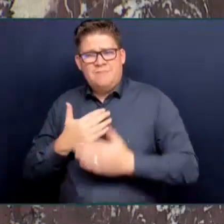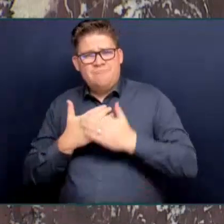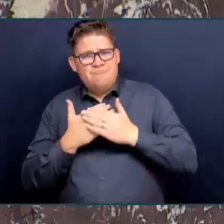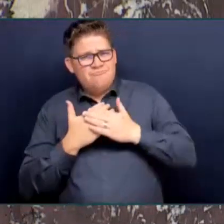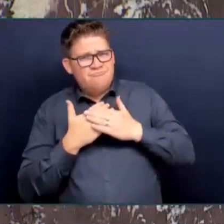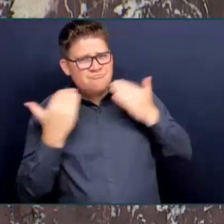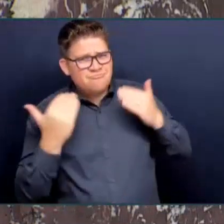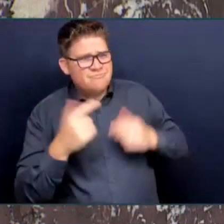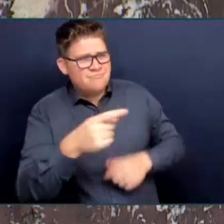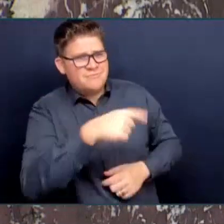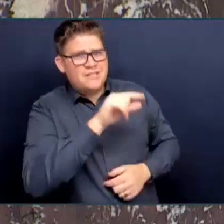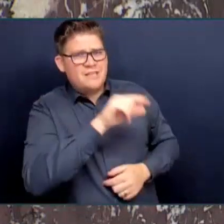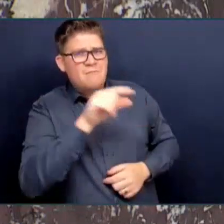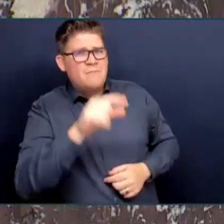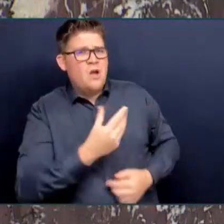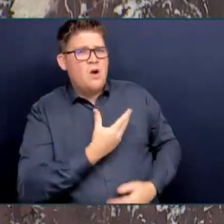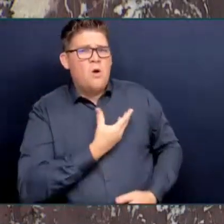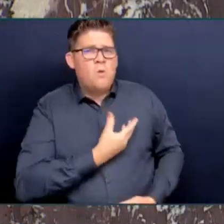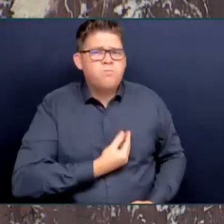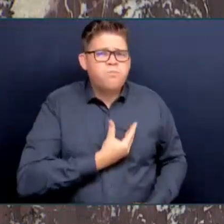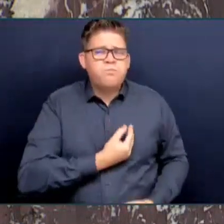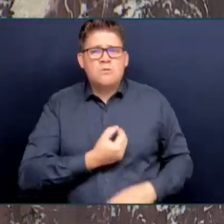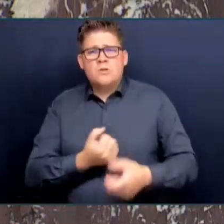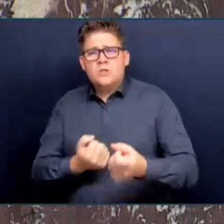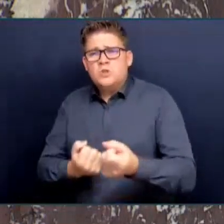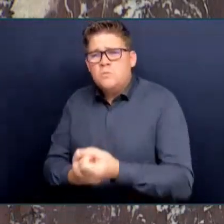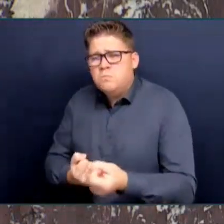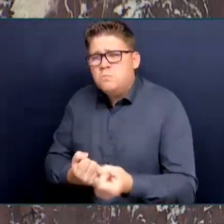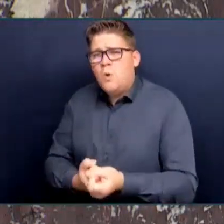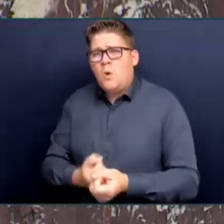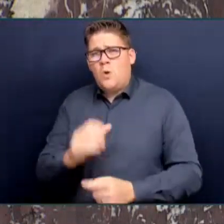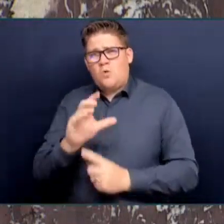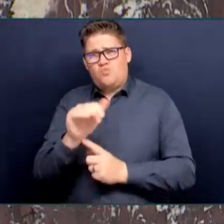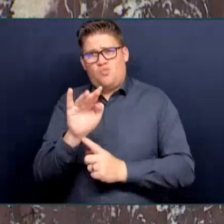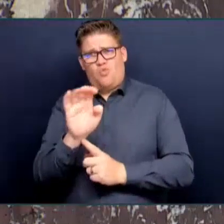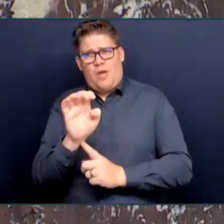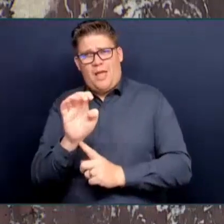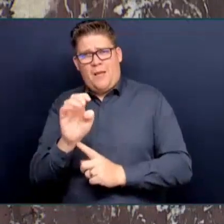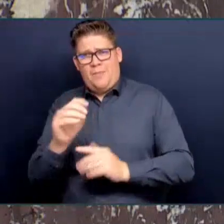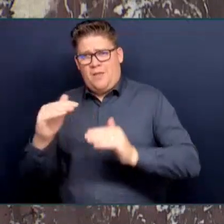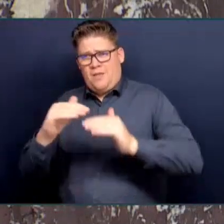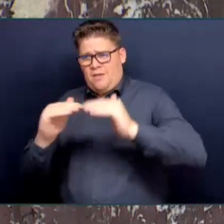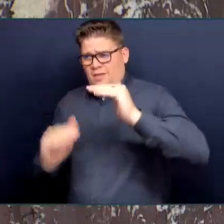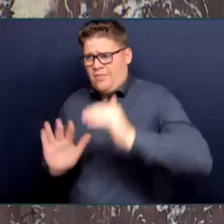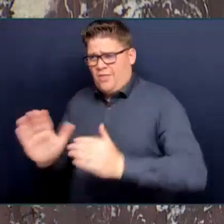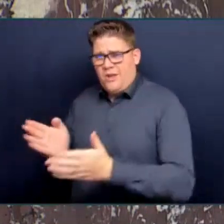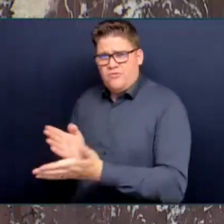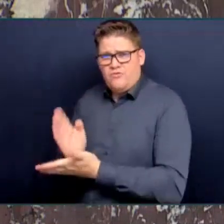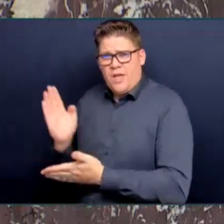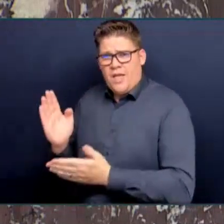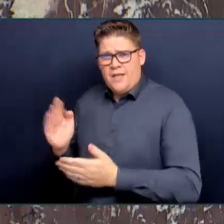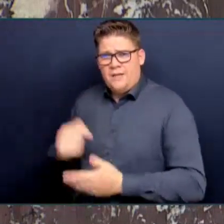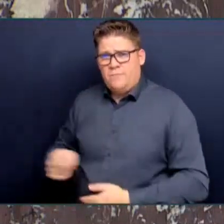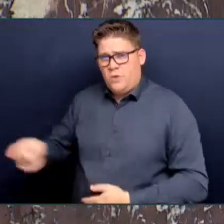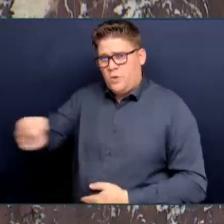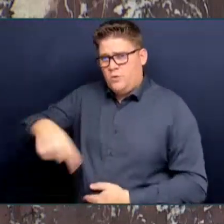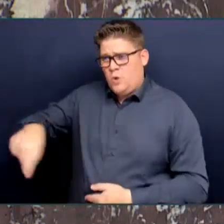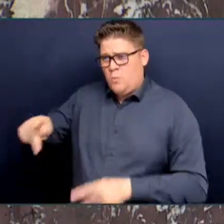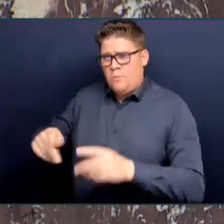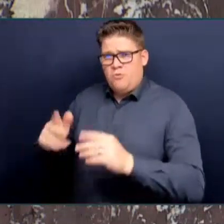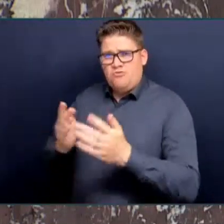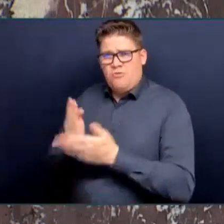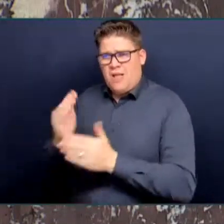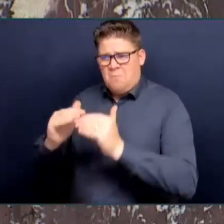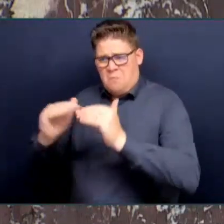safe. And they're well aware of his long anti-police history. He supported and